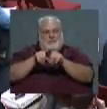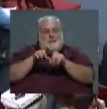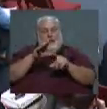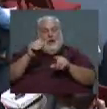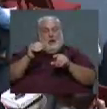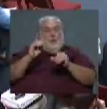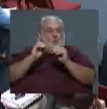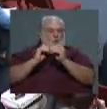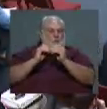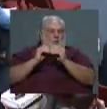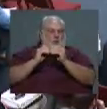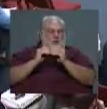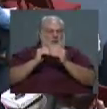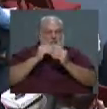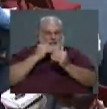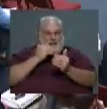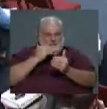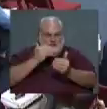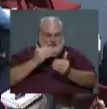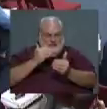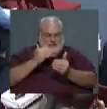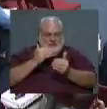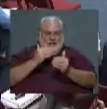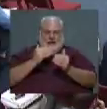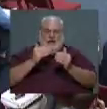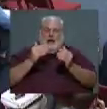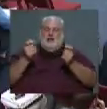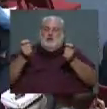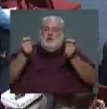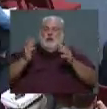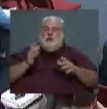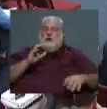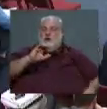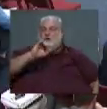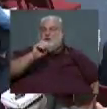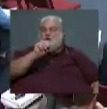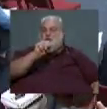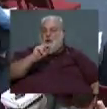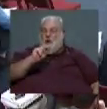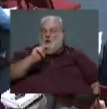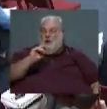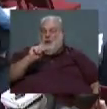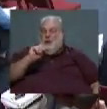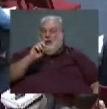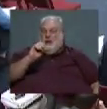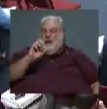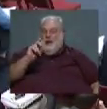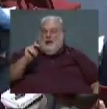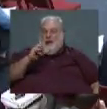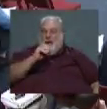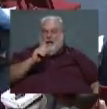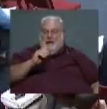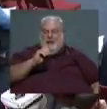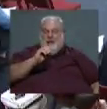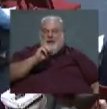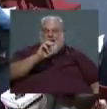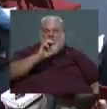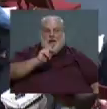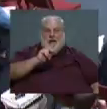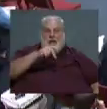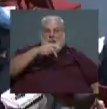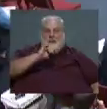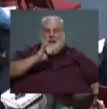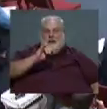say thank you to City Director Joan Adcock and our new City Director Cappy Peck, who showed up at 7 o'clock in the